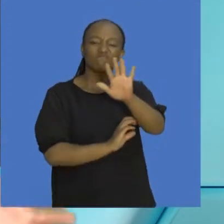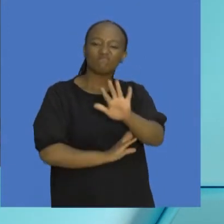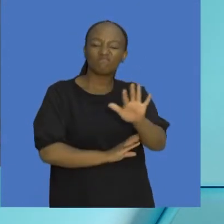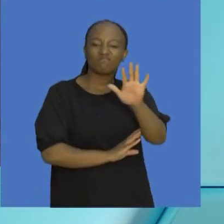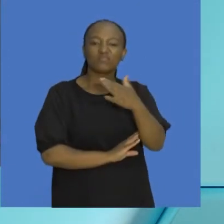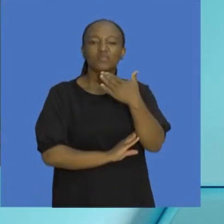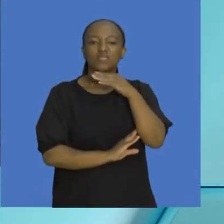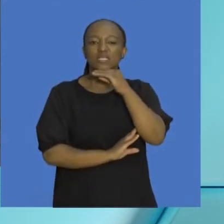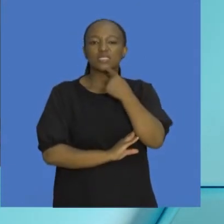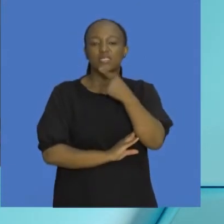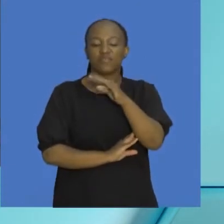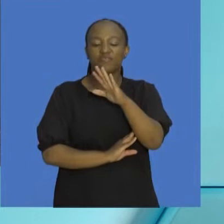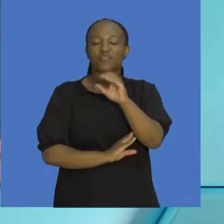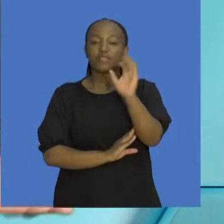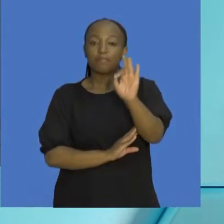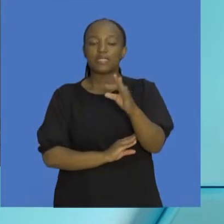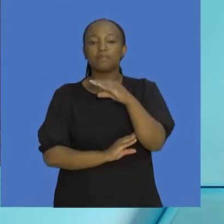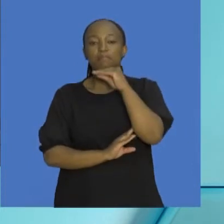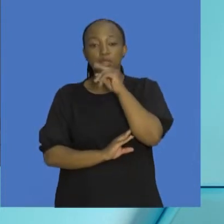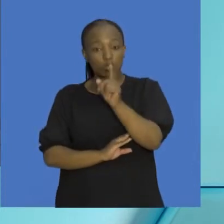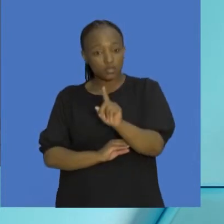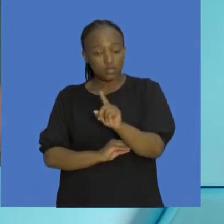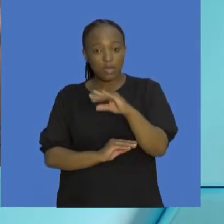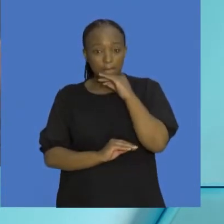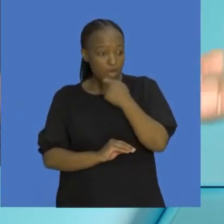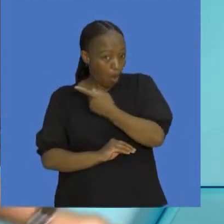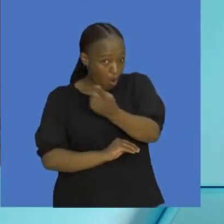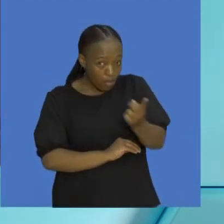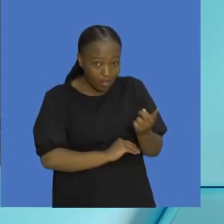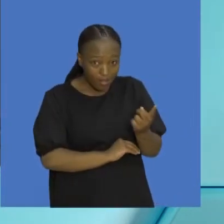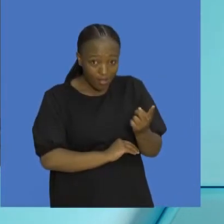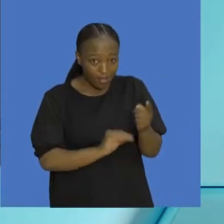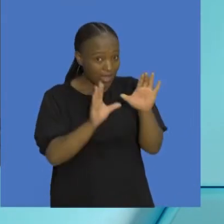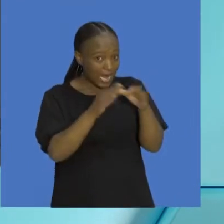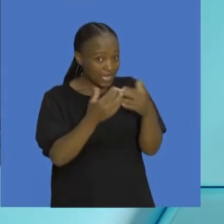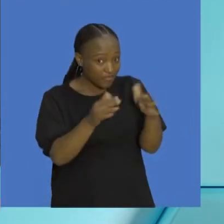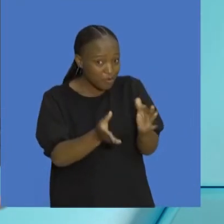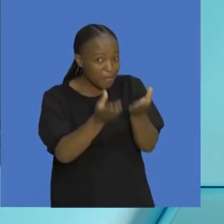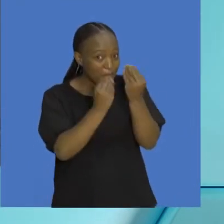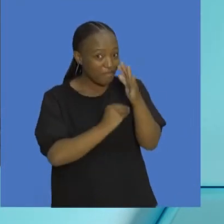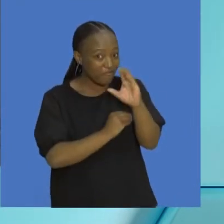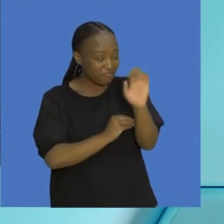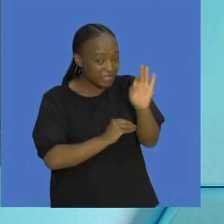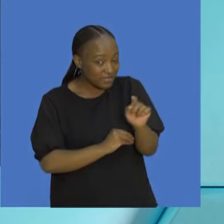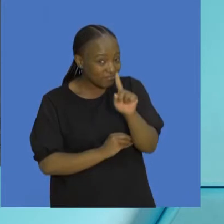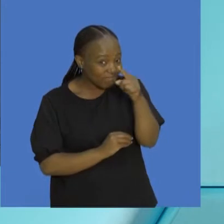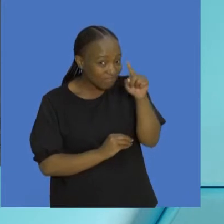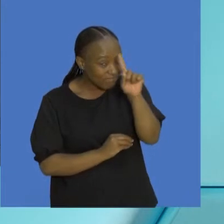the average is 50%. What does 50% mean? Does it mean everyone in the class get 50%?